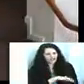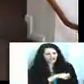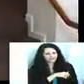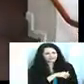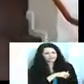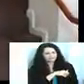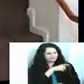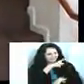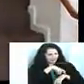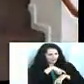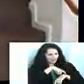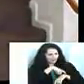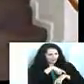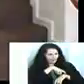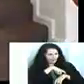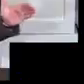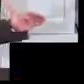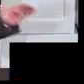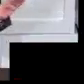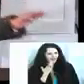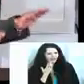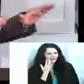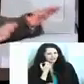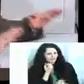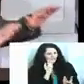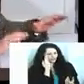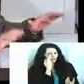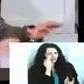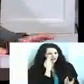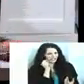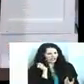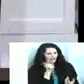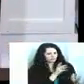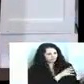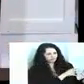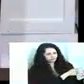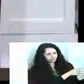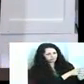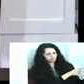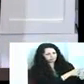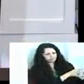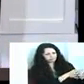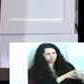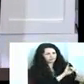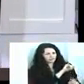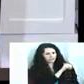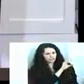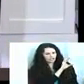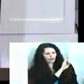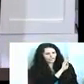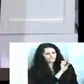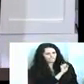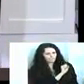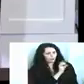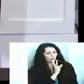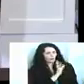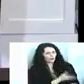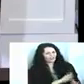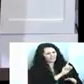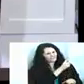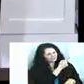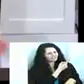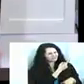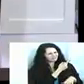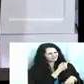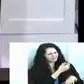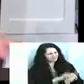day. Indeed, there was many reasons why the women would all go together to Jacob's well. They would go in the first part of the day